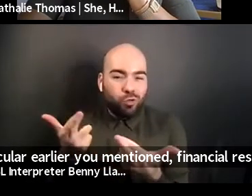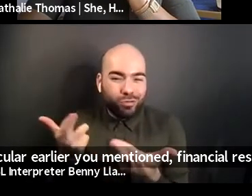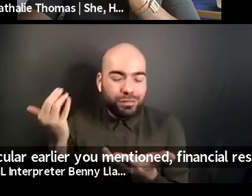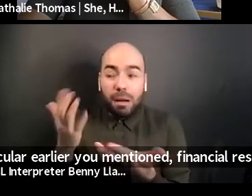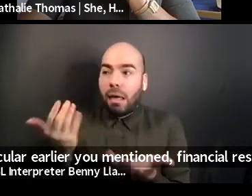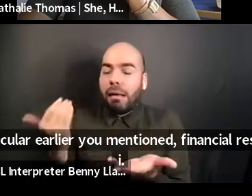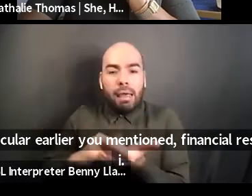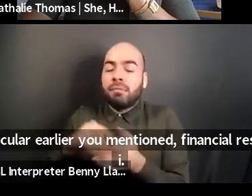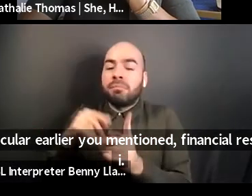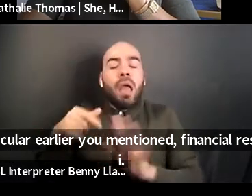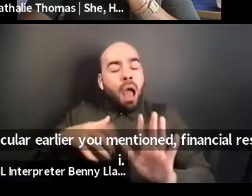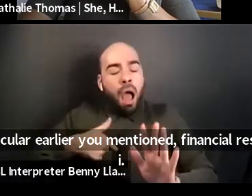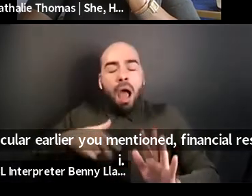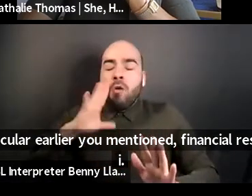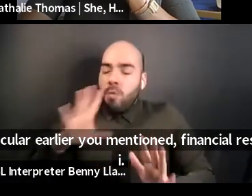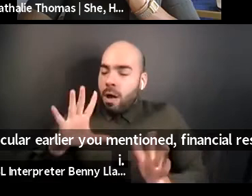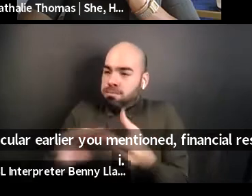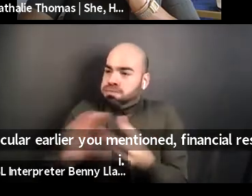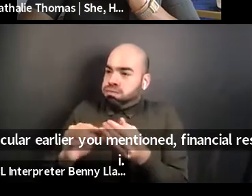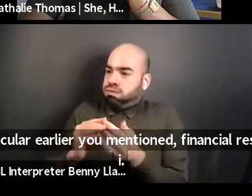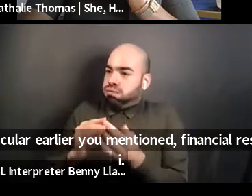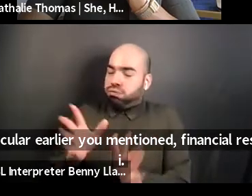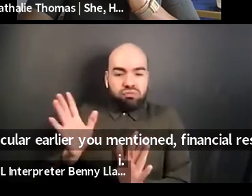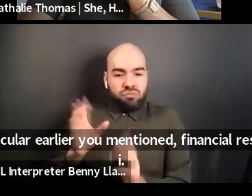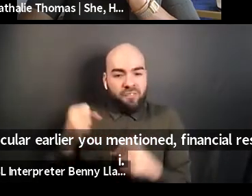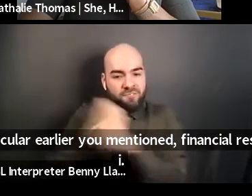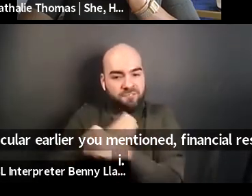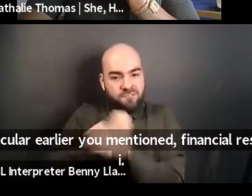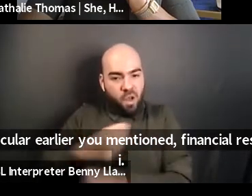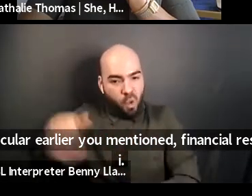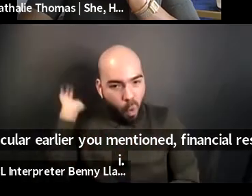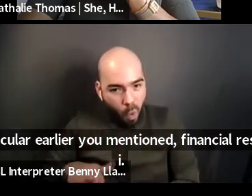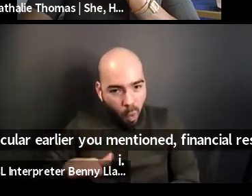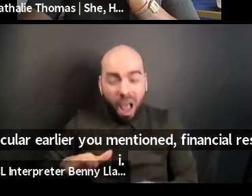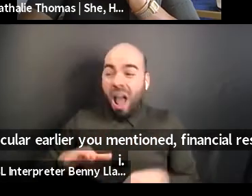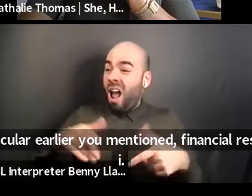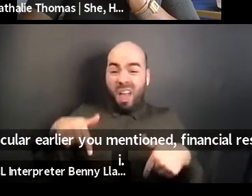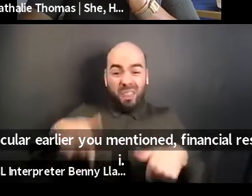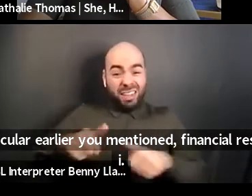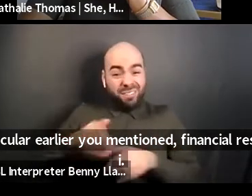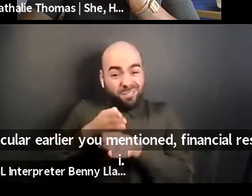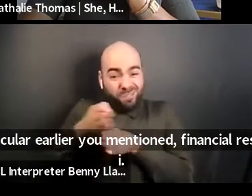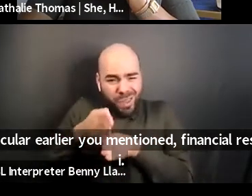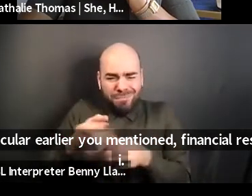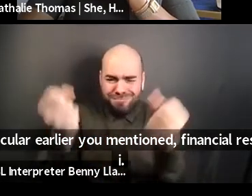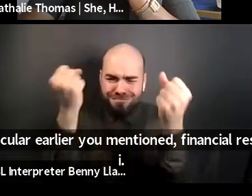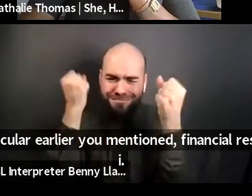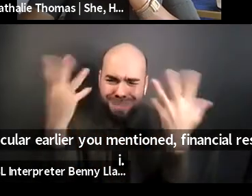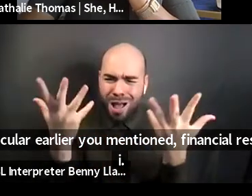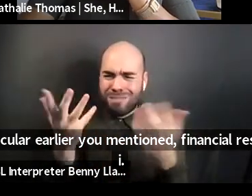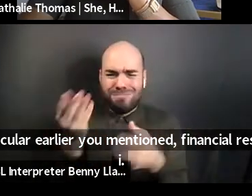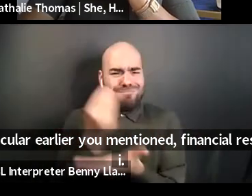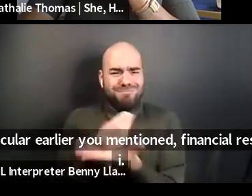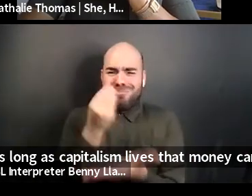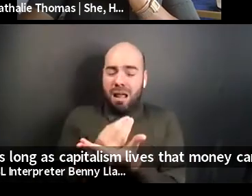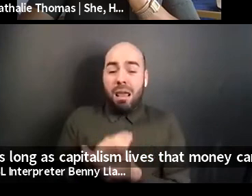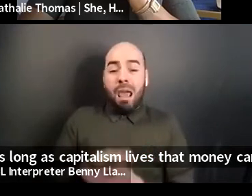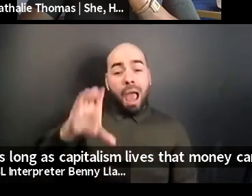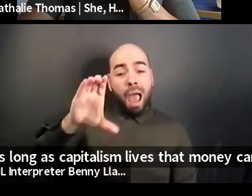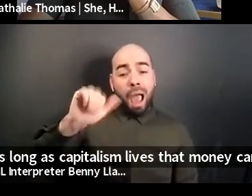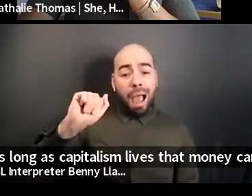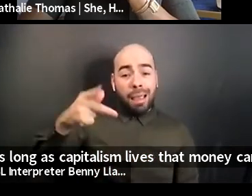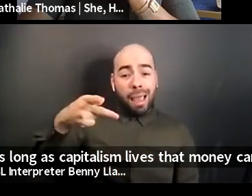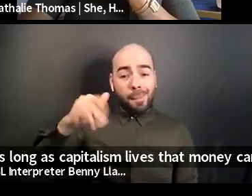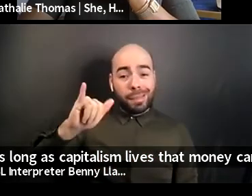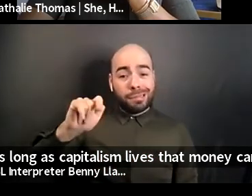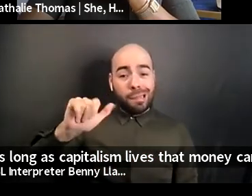This is the hill I will die on, is like there's an abundance of money in this world. And as long as capitalism lives, that money can be